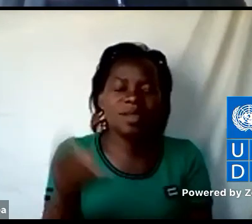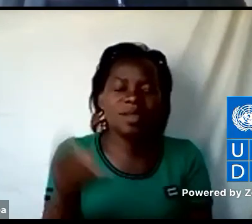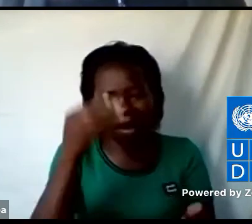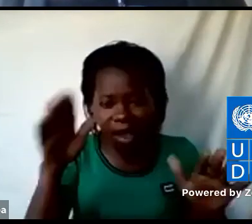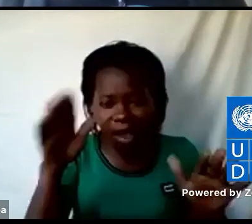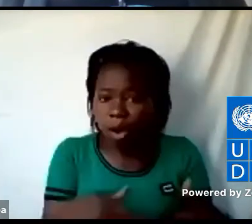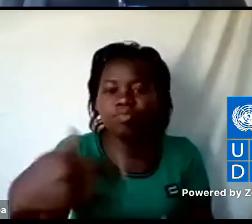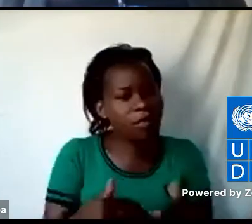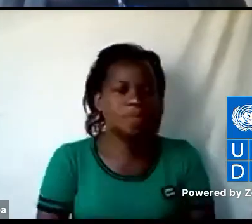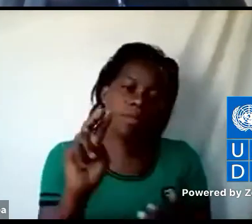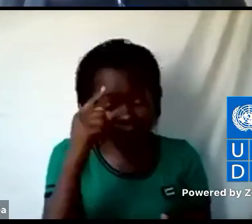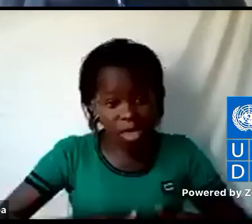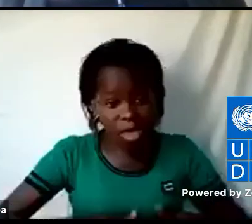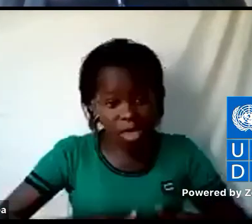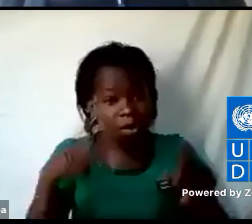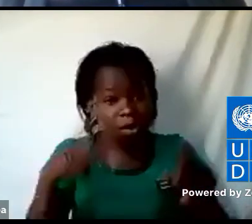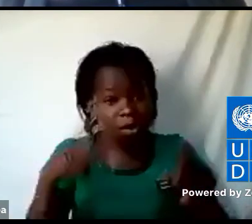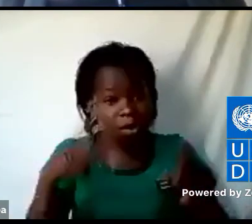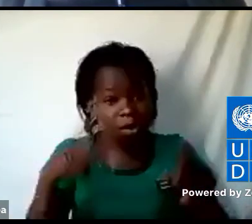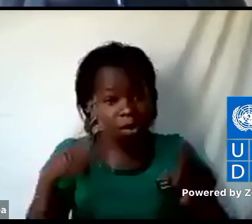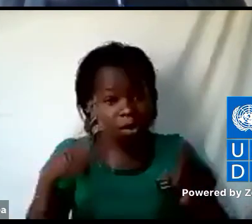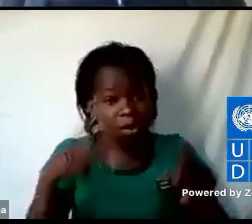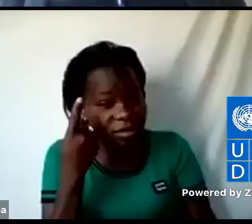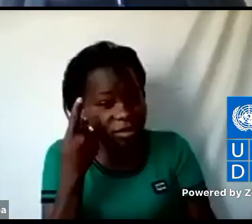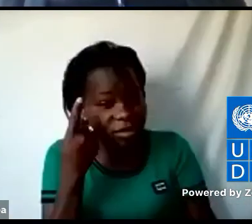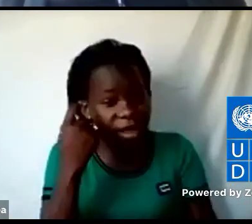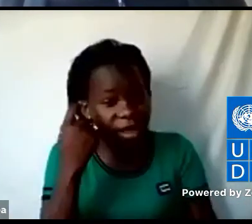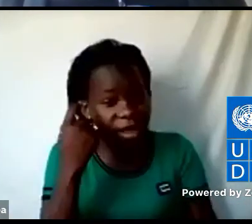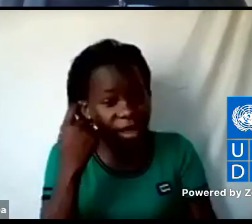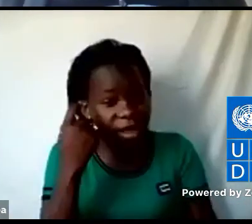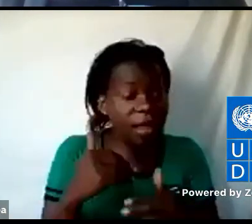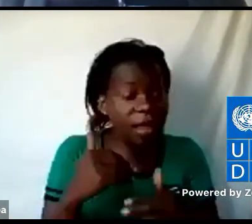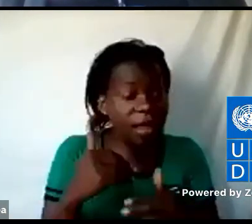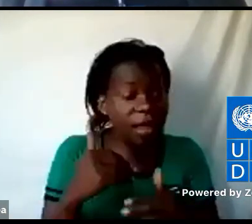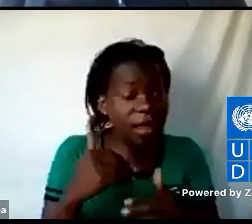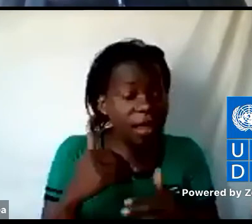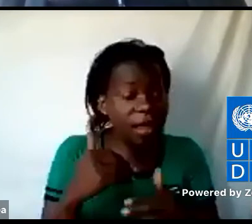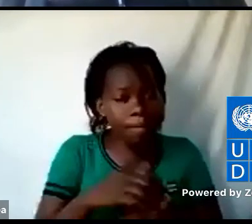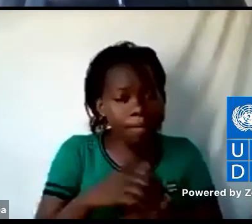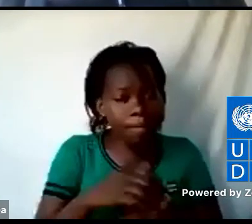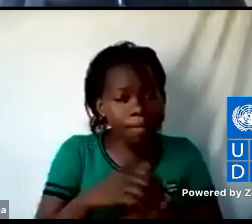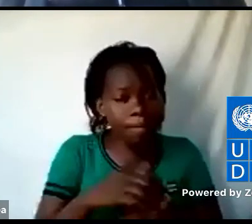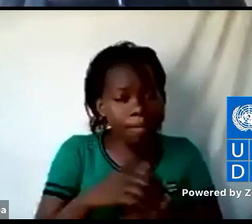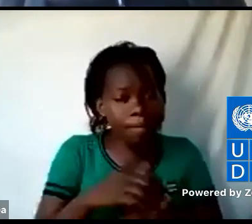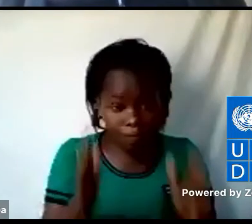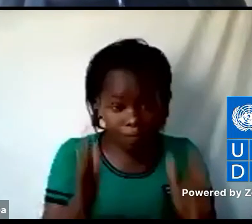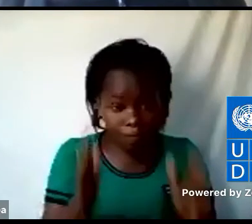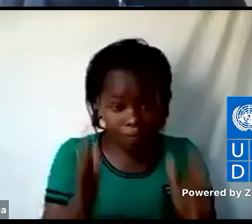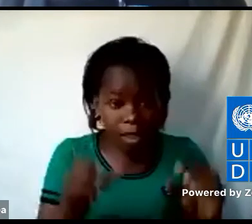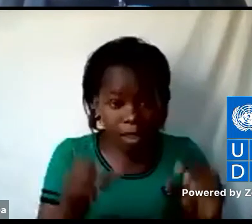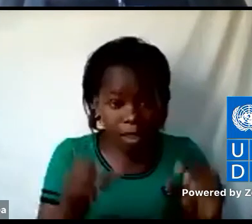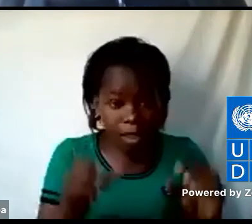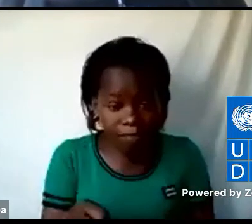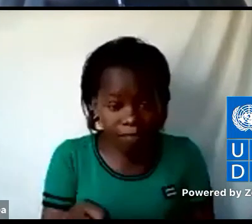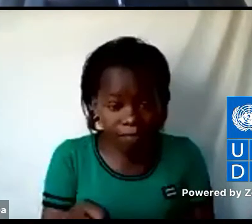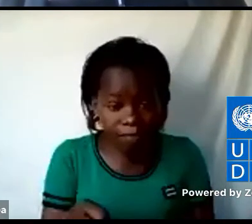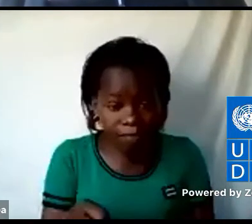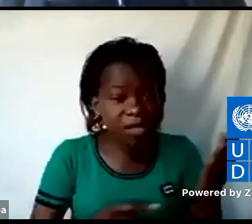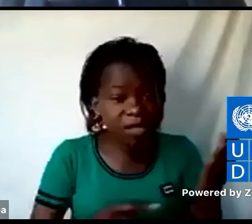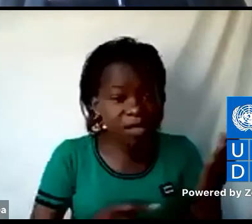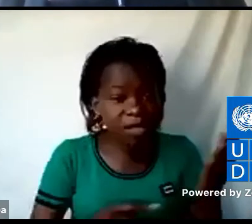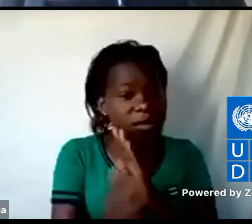to appreciate that at the end of the day, manufacturing mostly requires technical expertise and